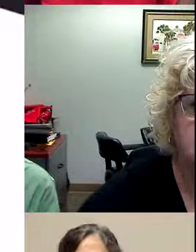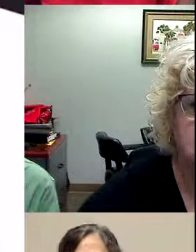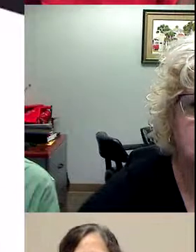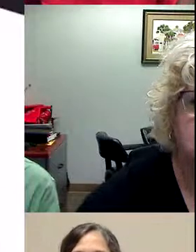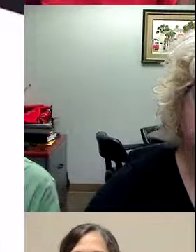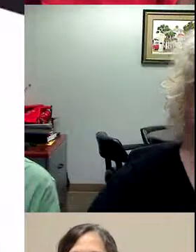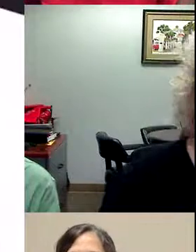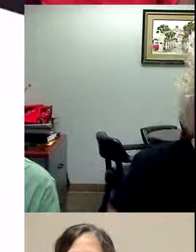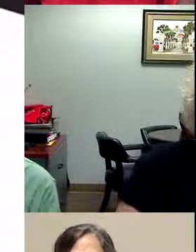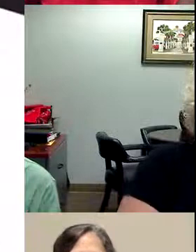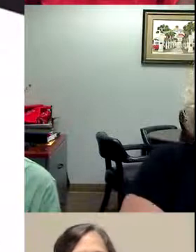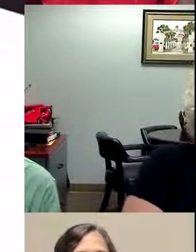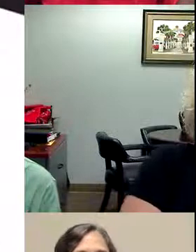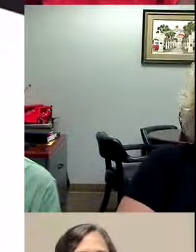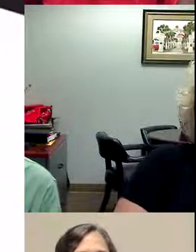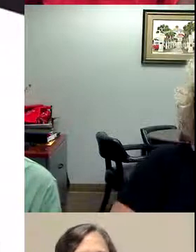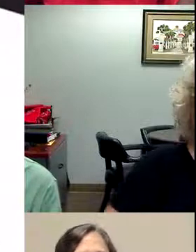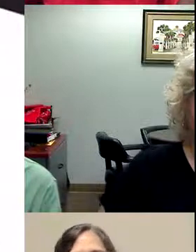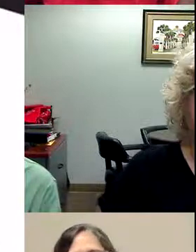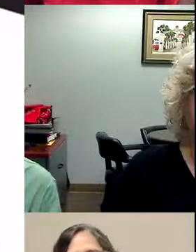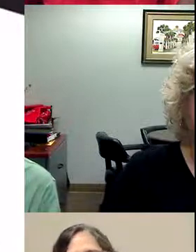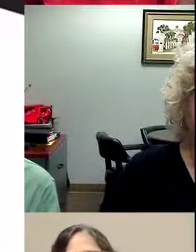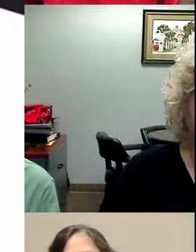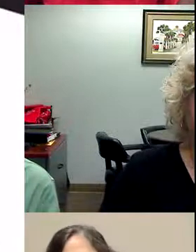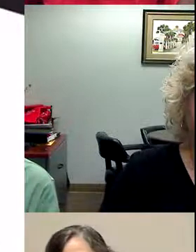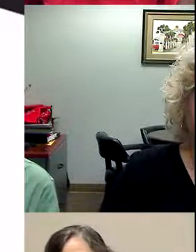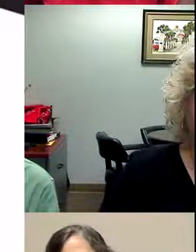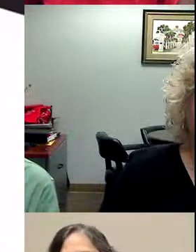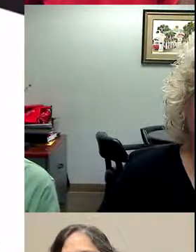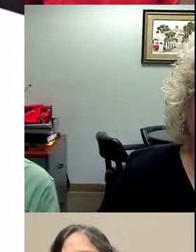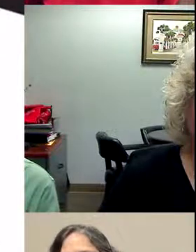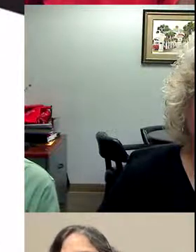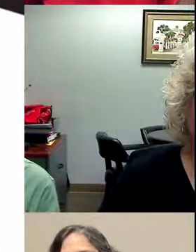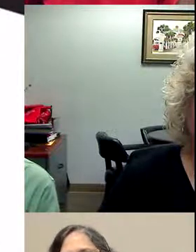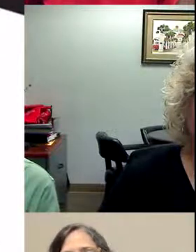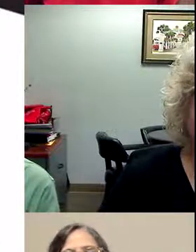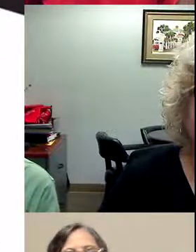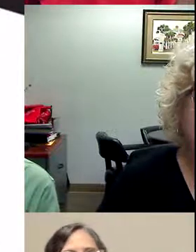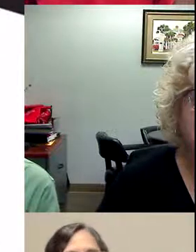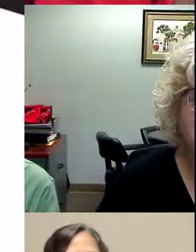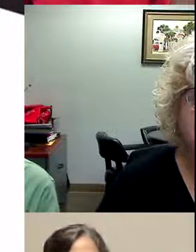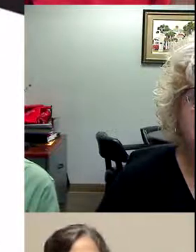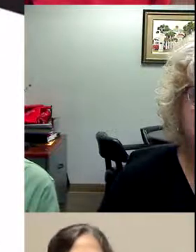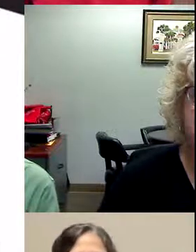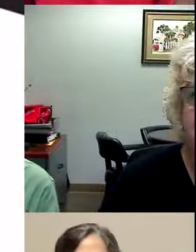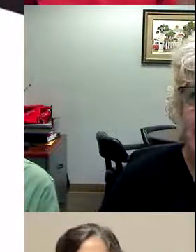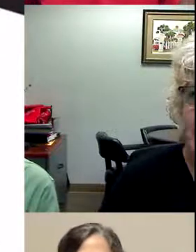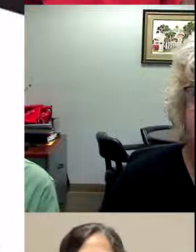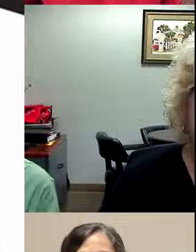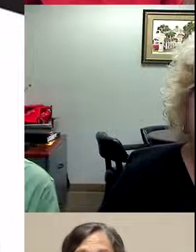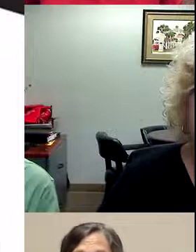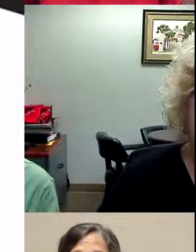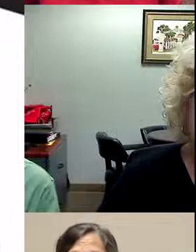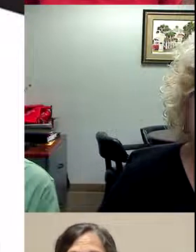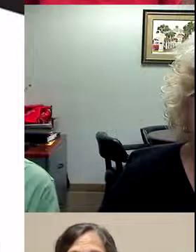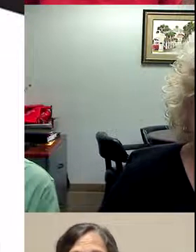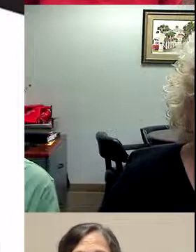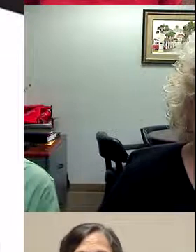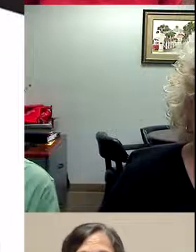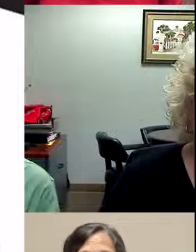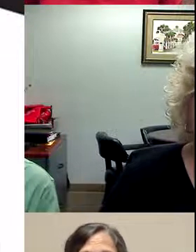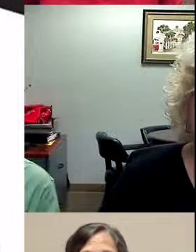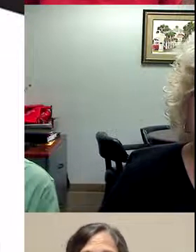Radcliffe. My apologies. Give me just one moment here. So sorry. The 3D learners,